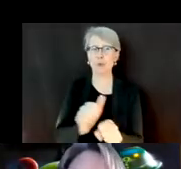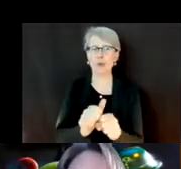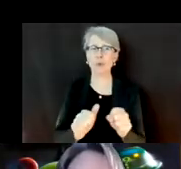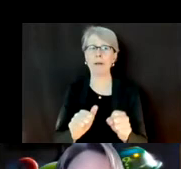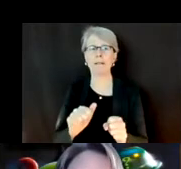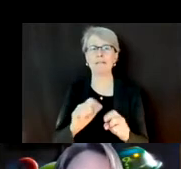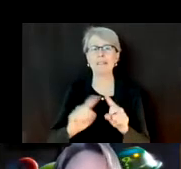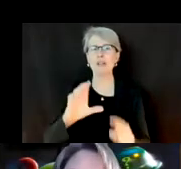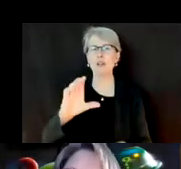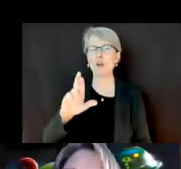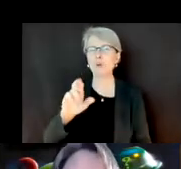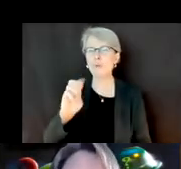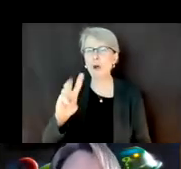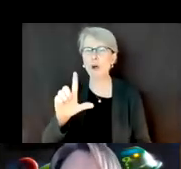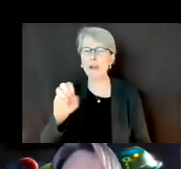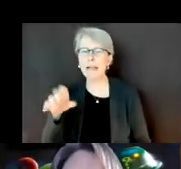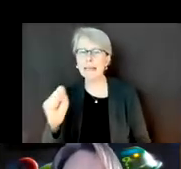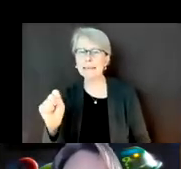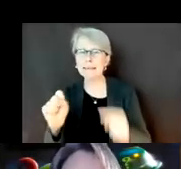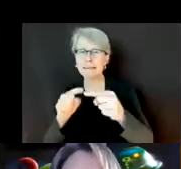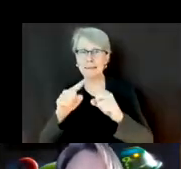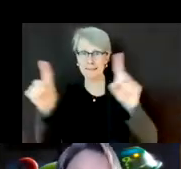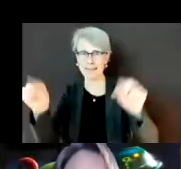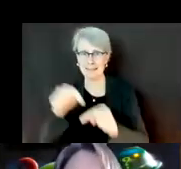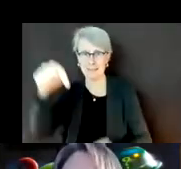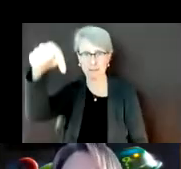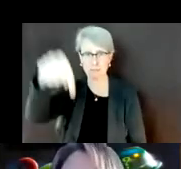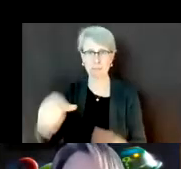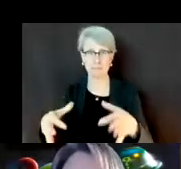links, index content, throw them into a database